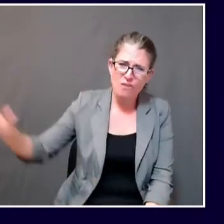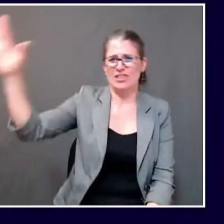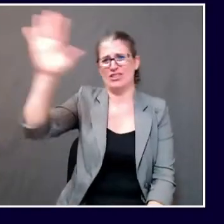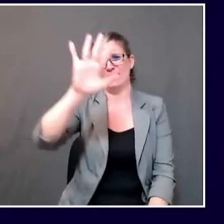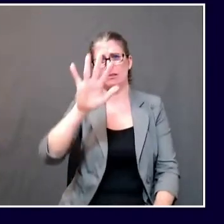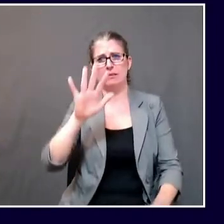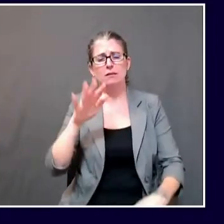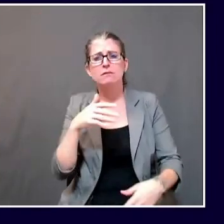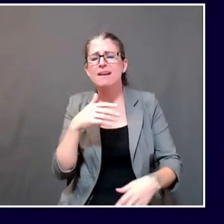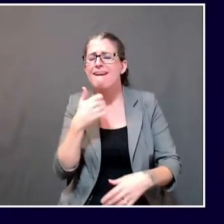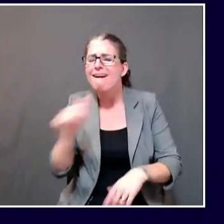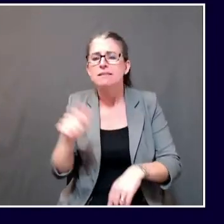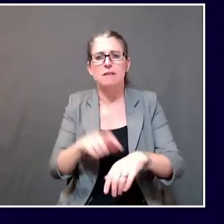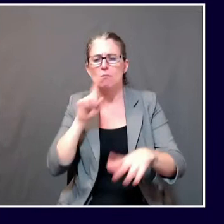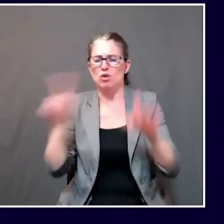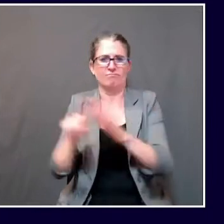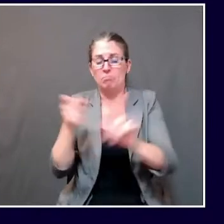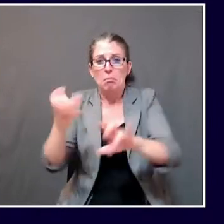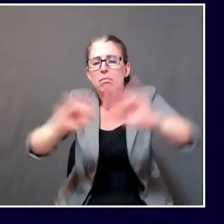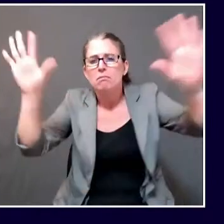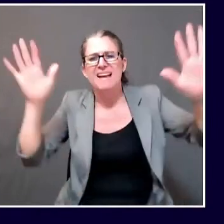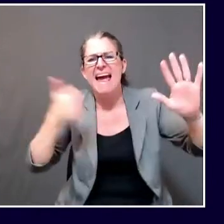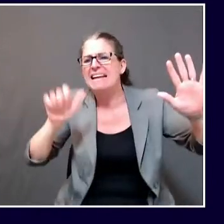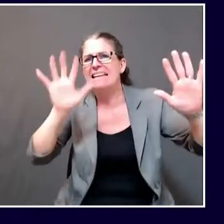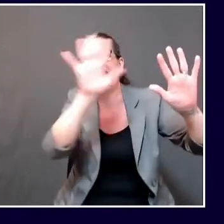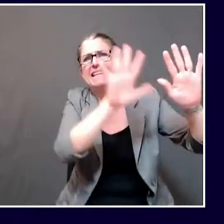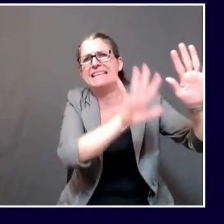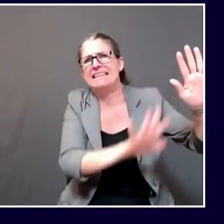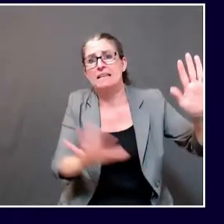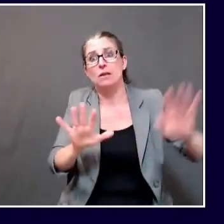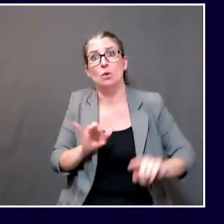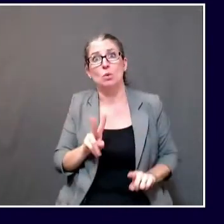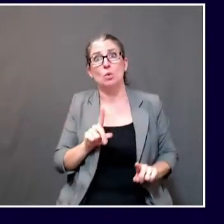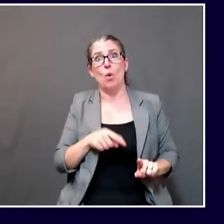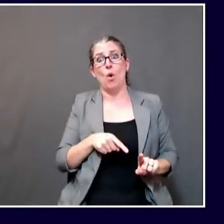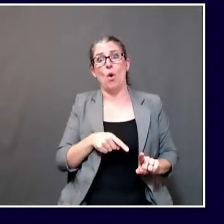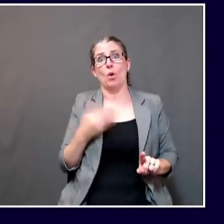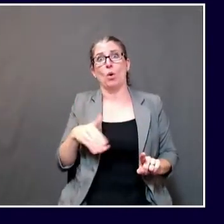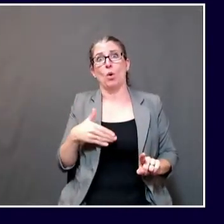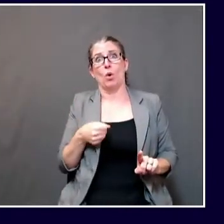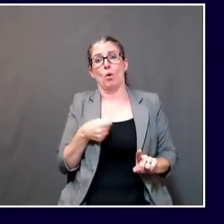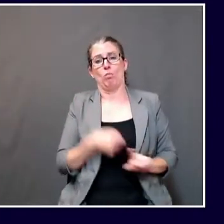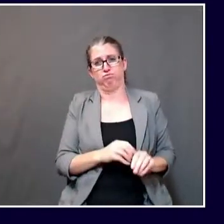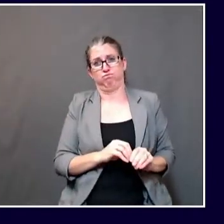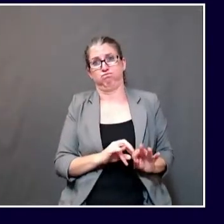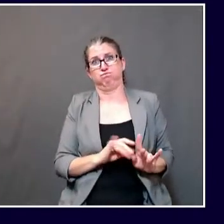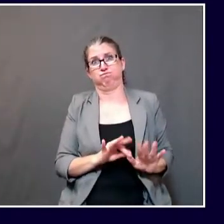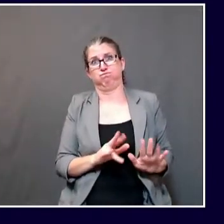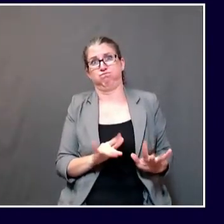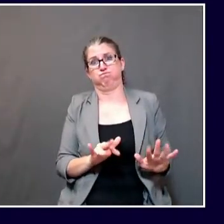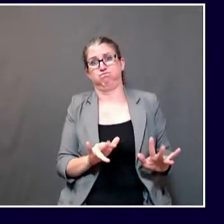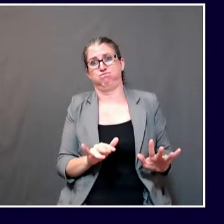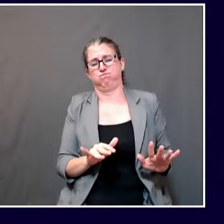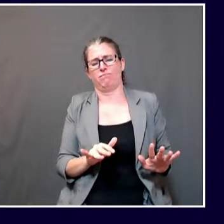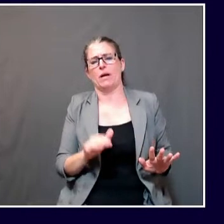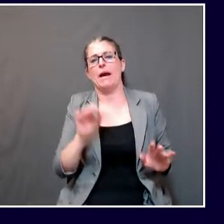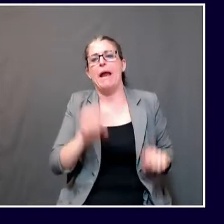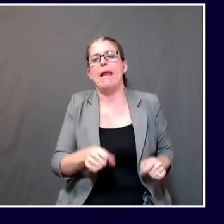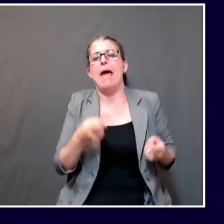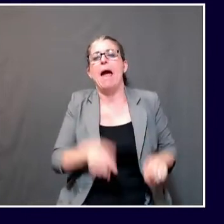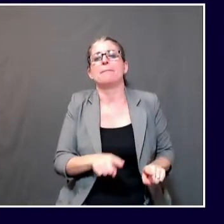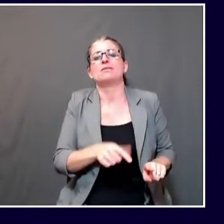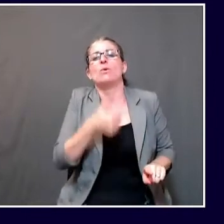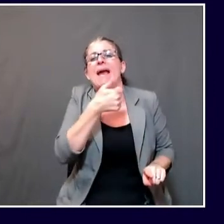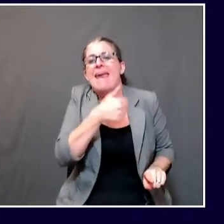in other parts of the state. What I think is happening is that, first of all, transmission is occurring